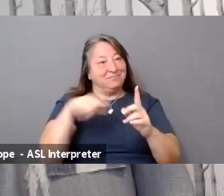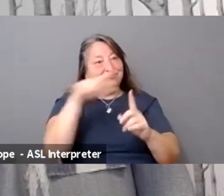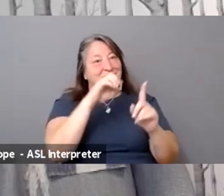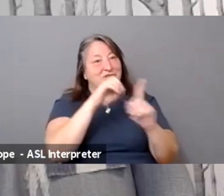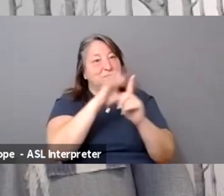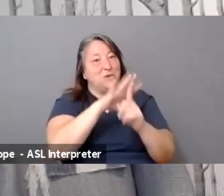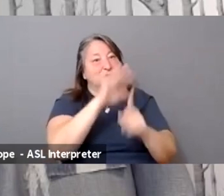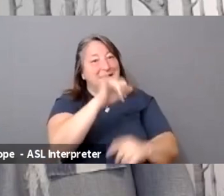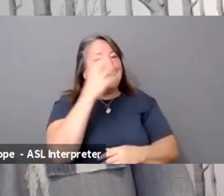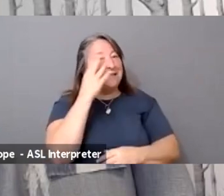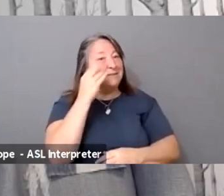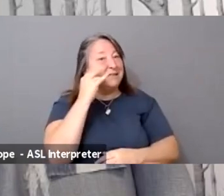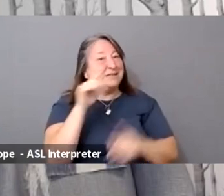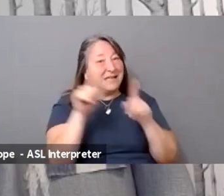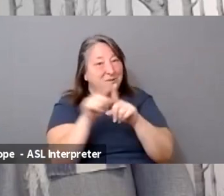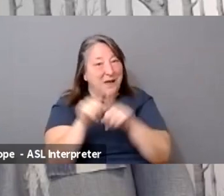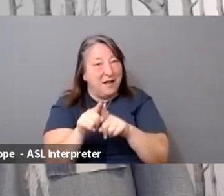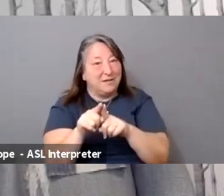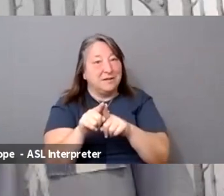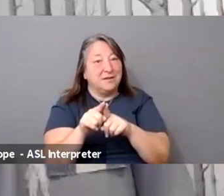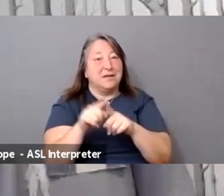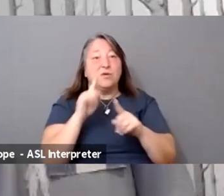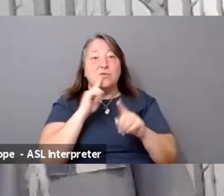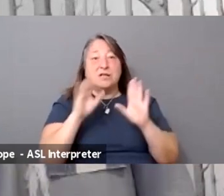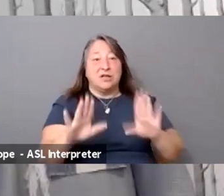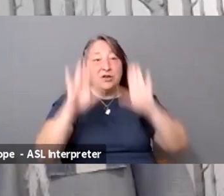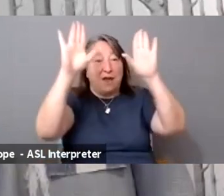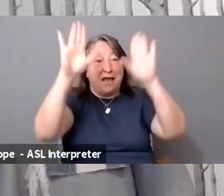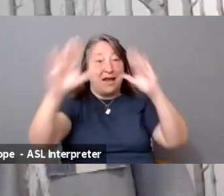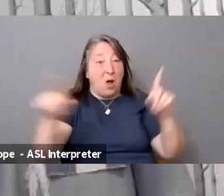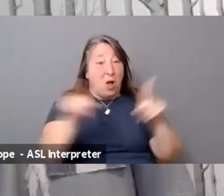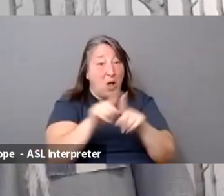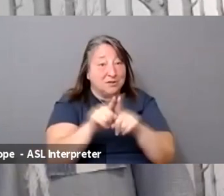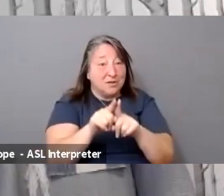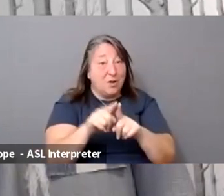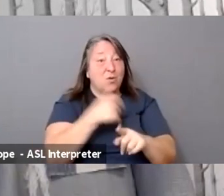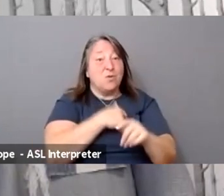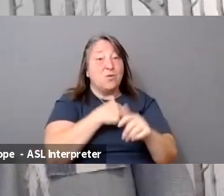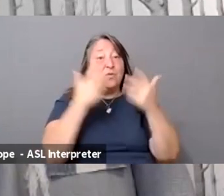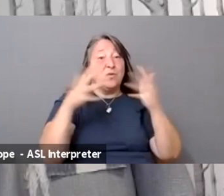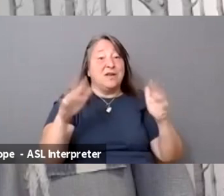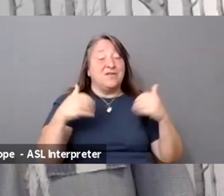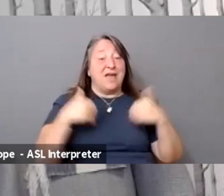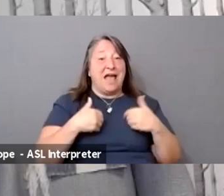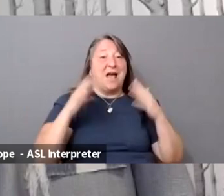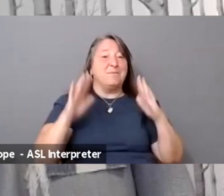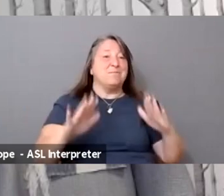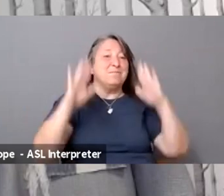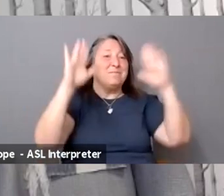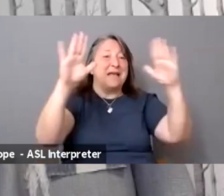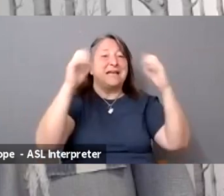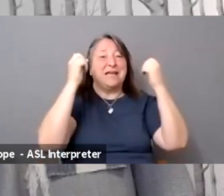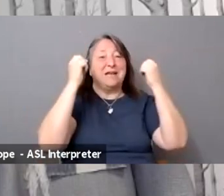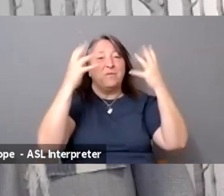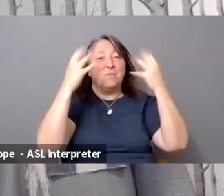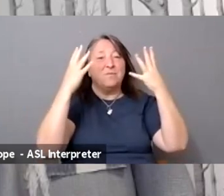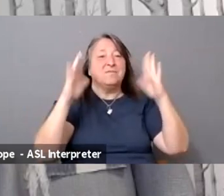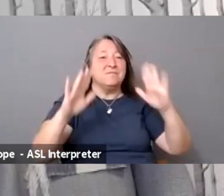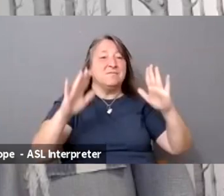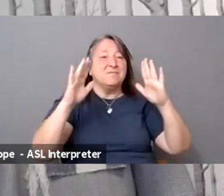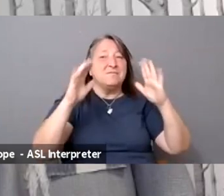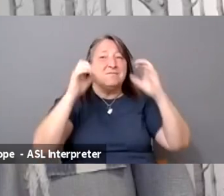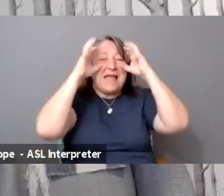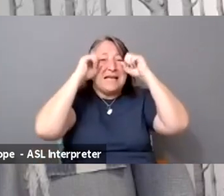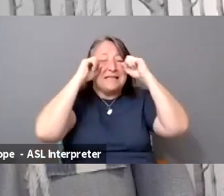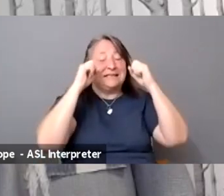And the really great thing on top of that is that we've had a lot of amazing success stories. I think across all of